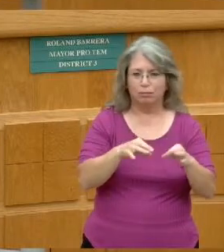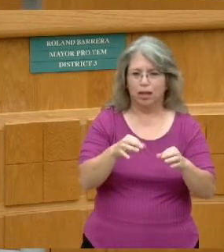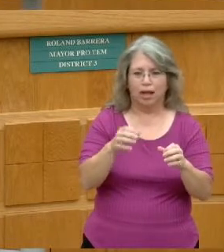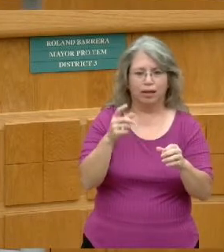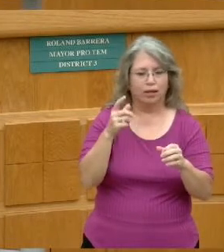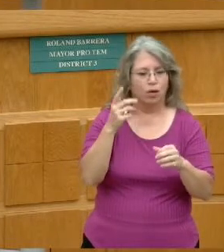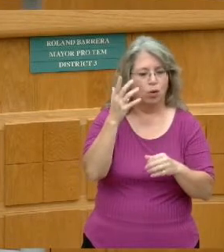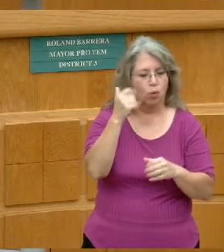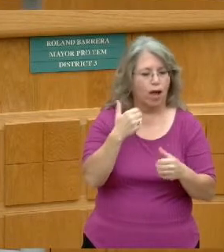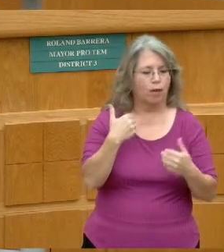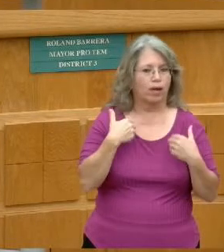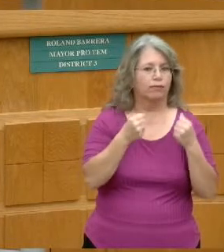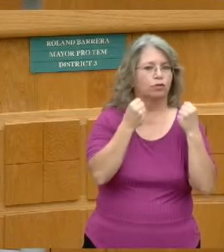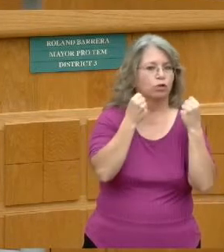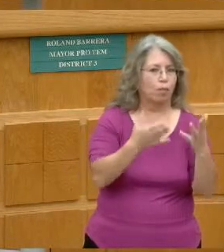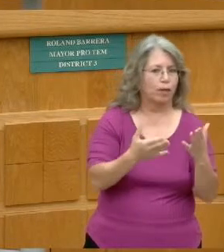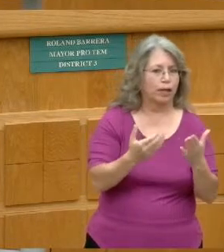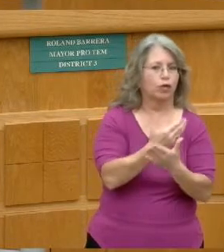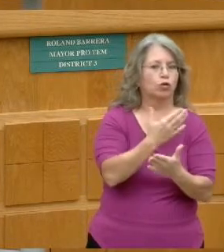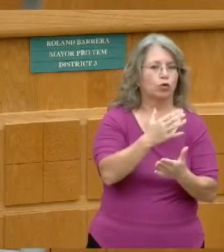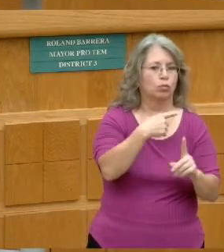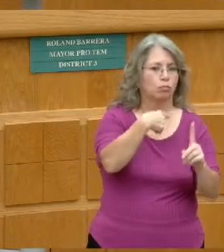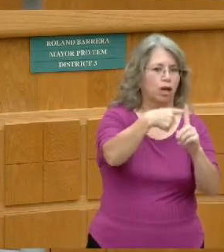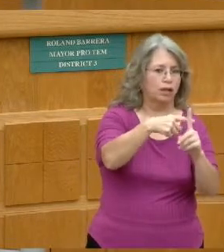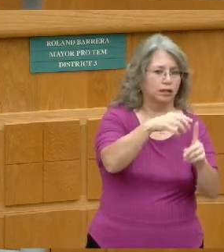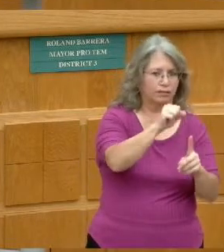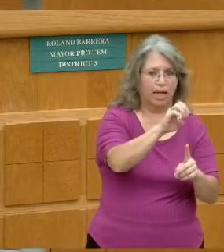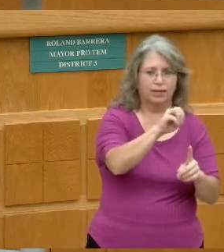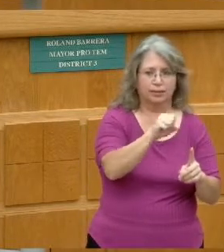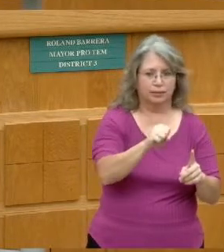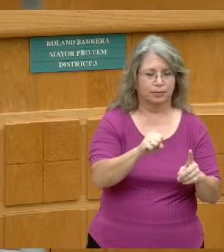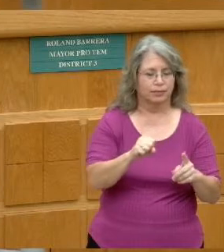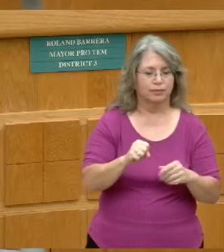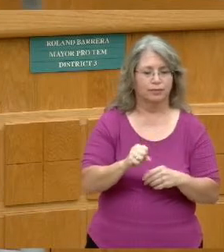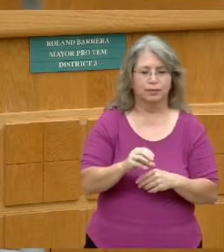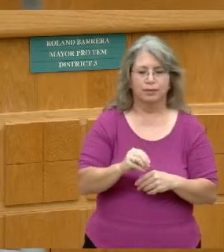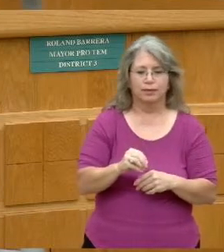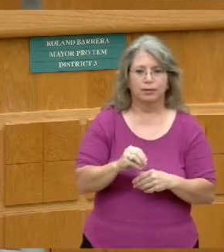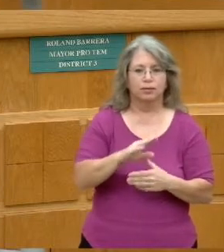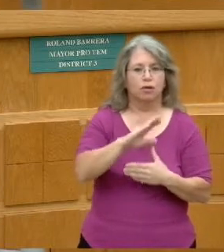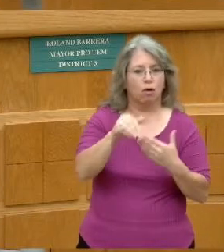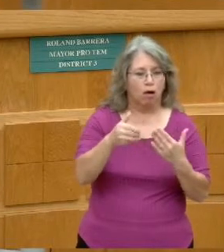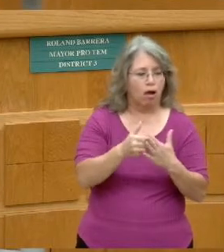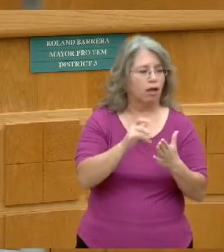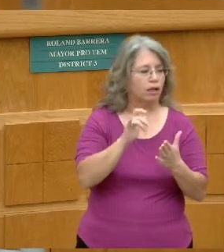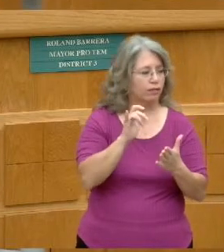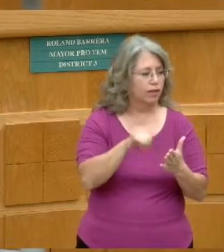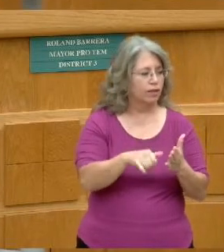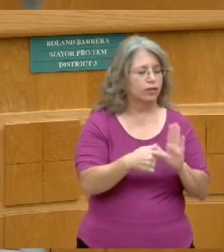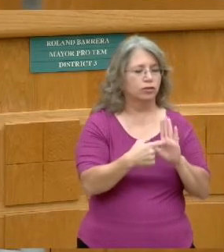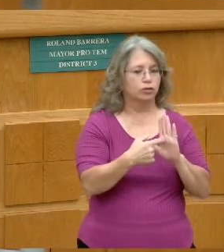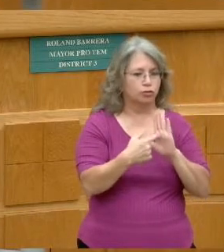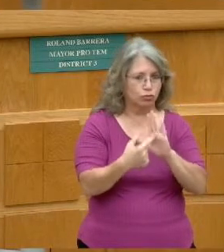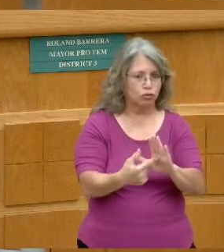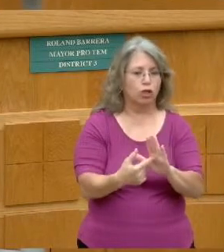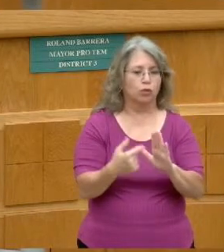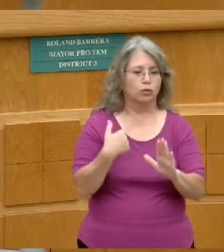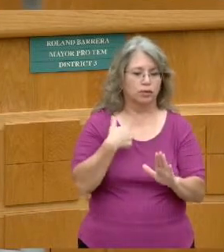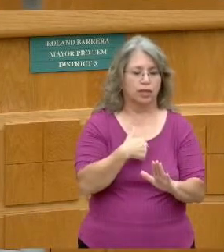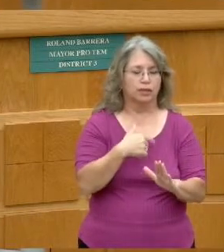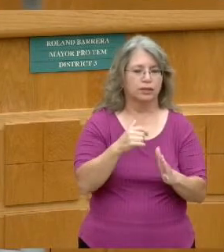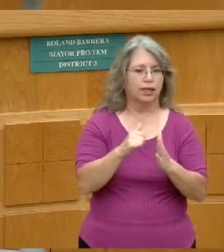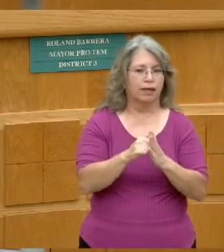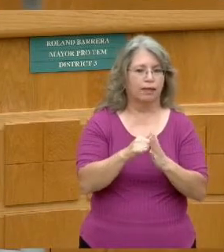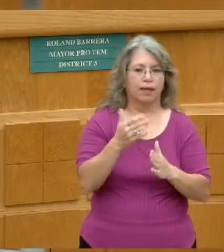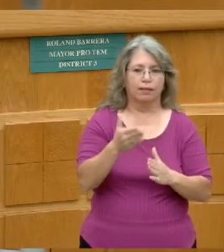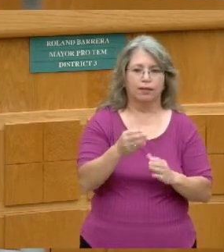of positive tests that we're seeing. So all of these data indicate that there is at least not a